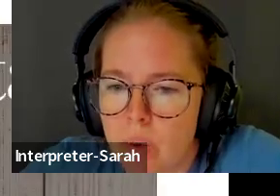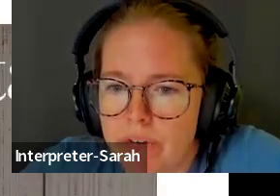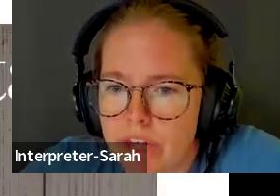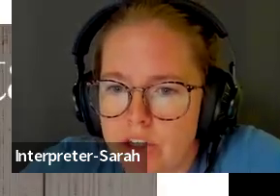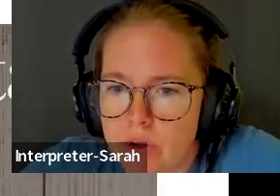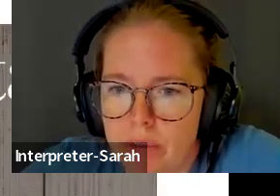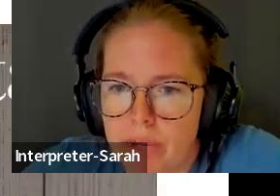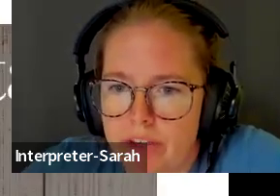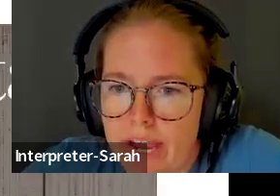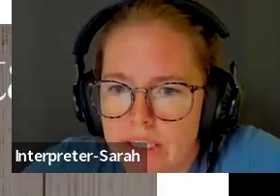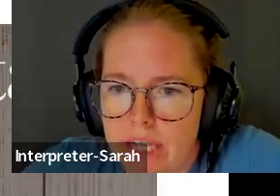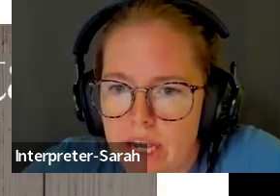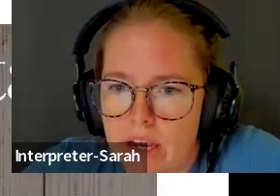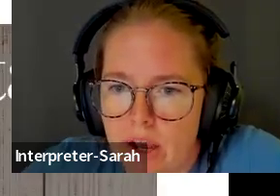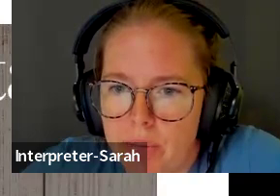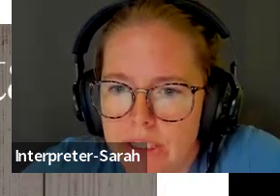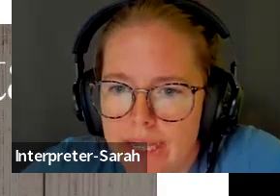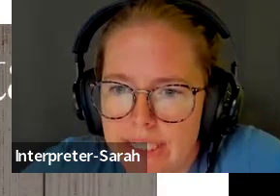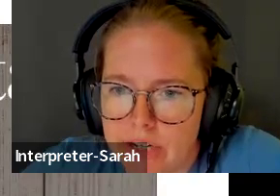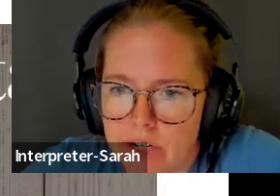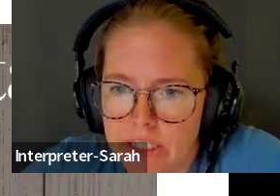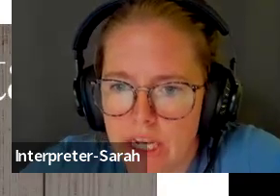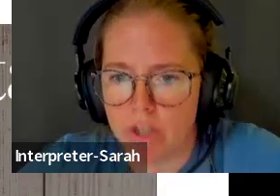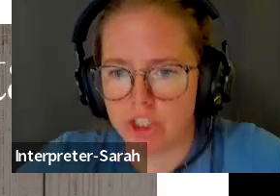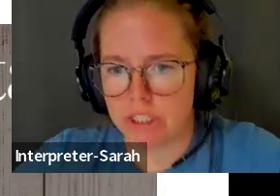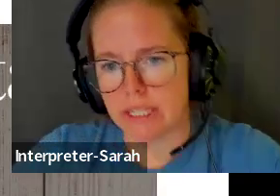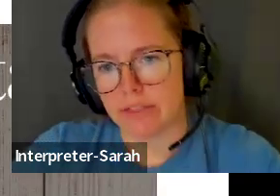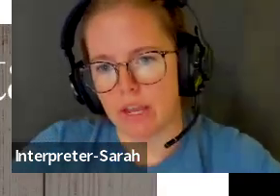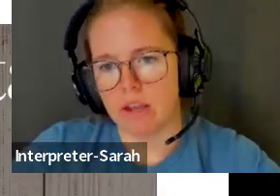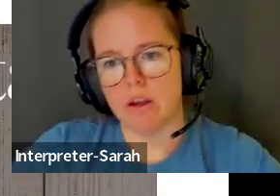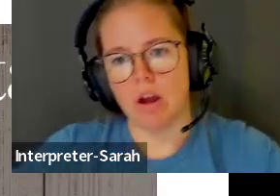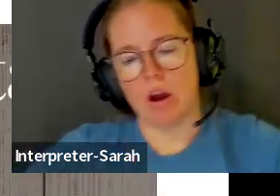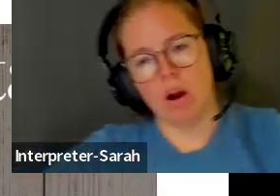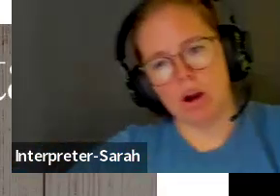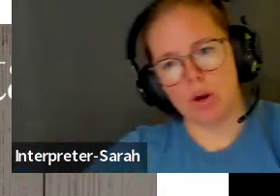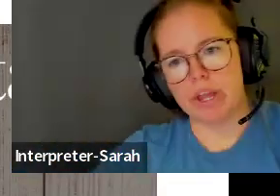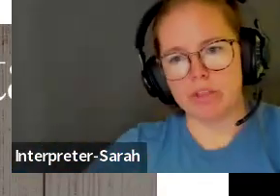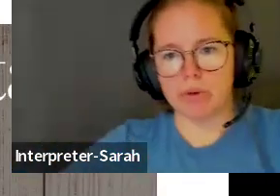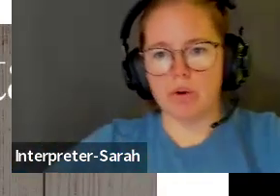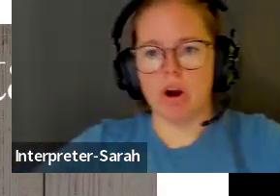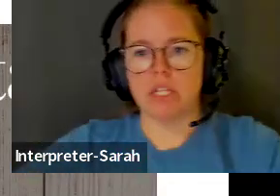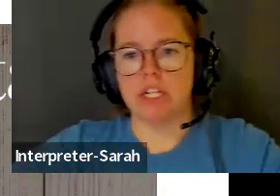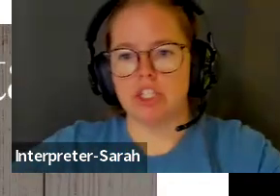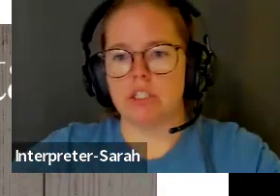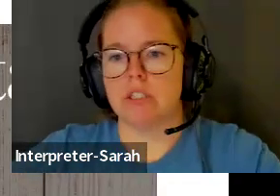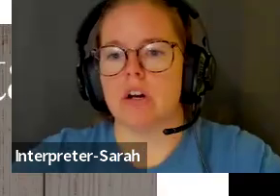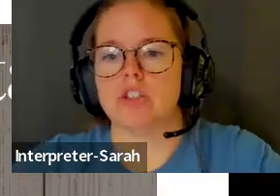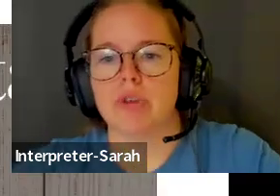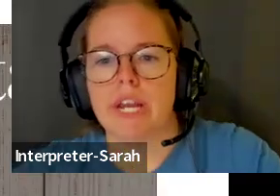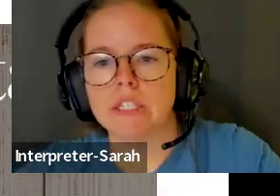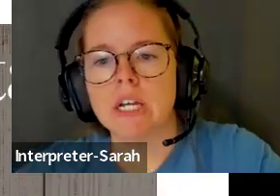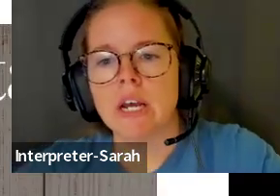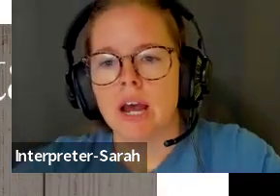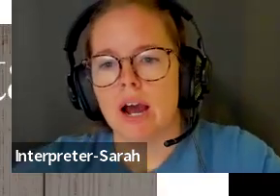access, whenever they do come in for that intake, it's not the standard intake questions that they are going through. Our clinicians